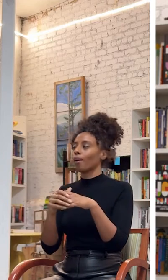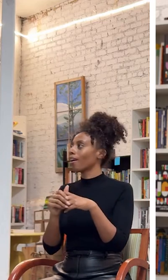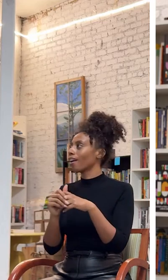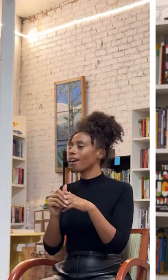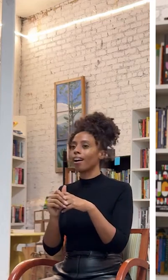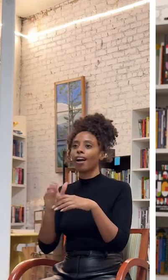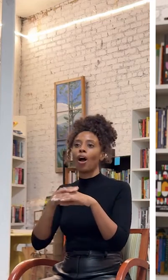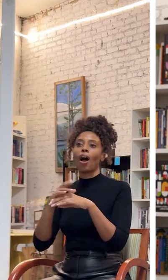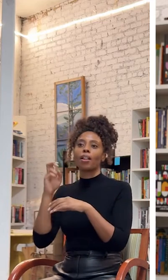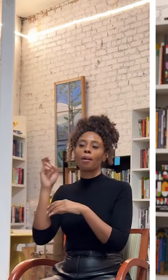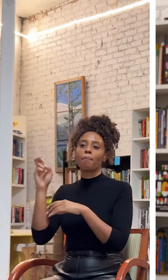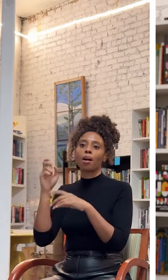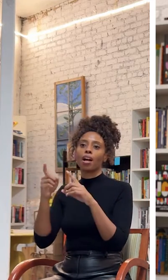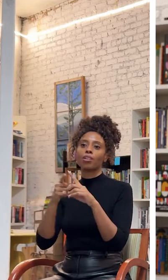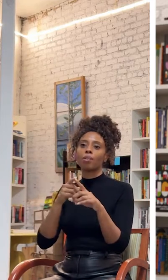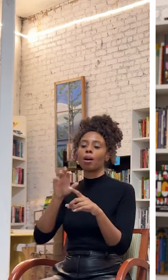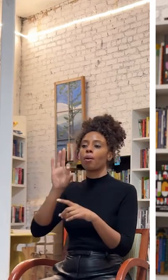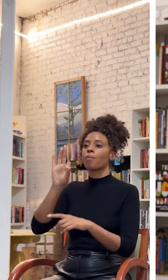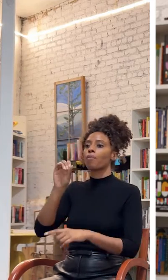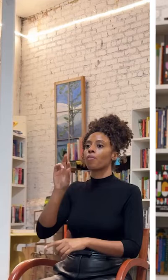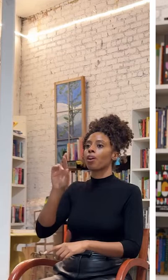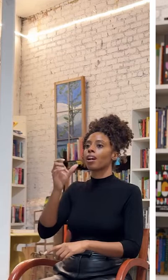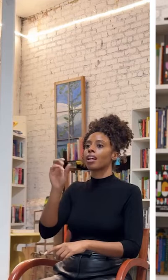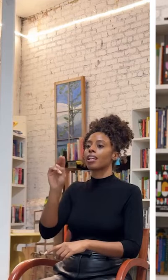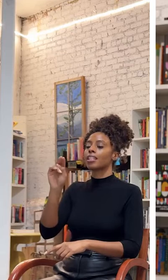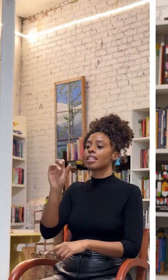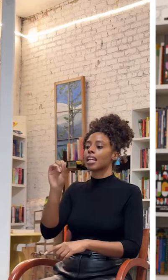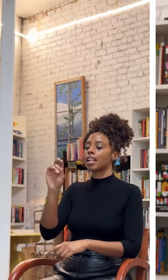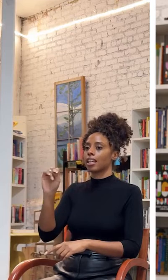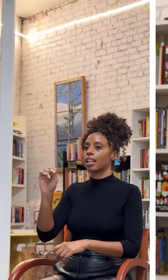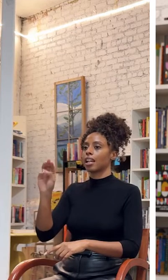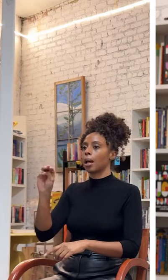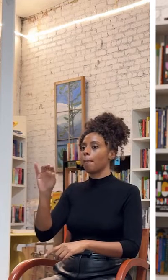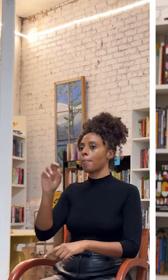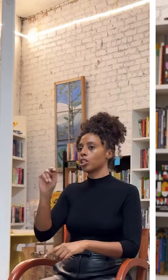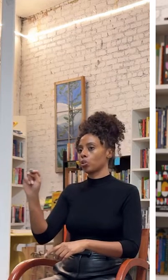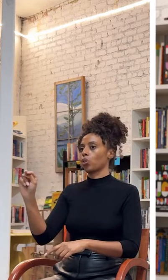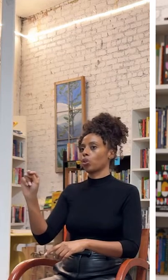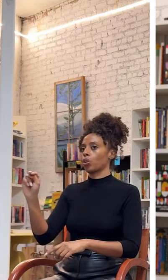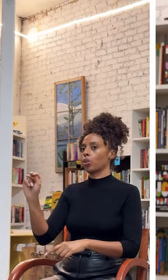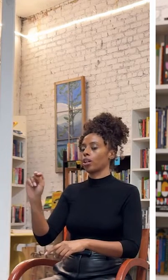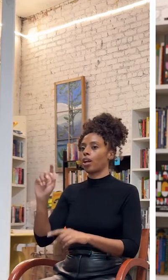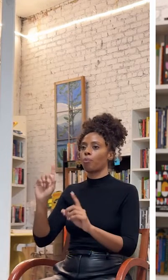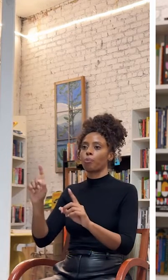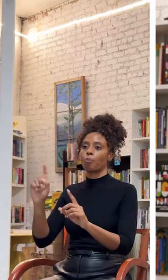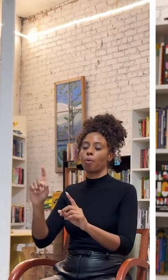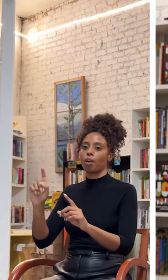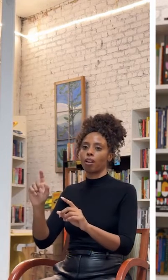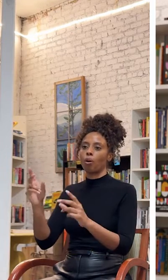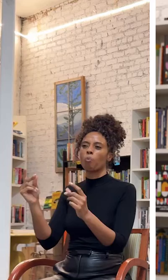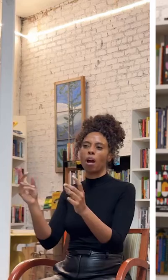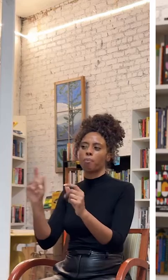On a bus ride back from Ferguson, Missouri, we were doing rapid response work